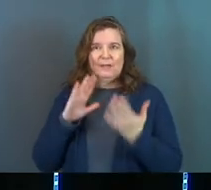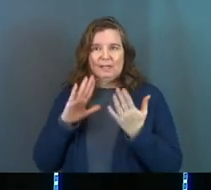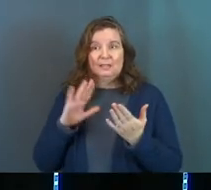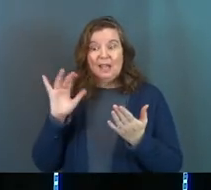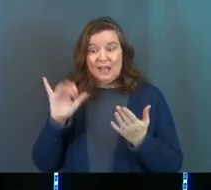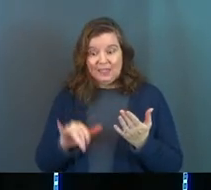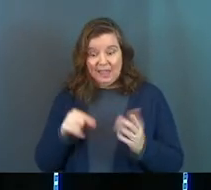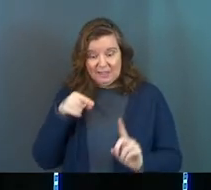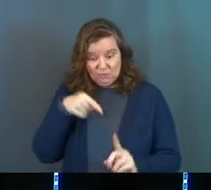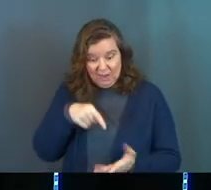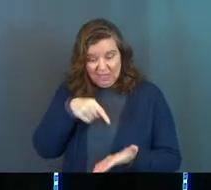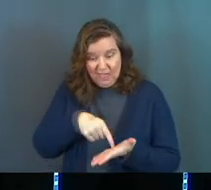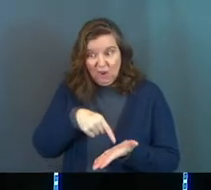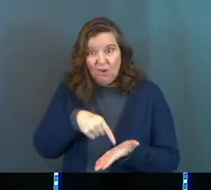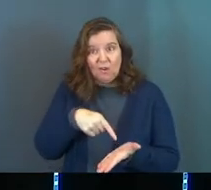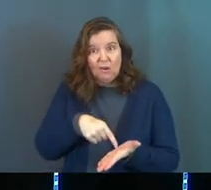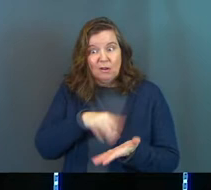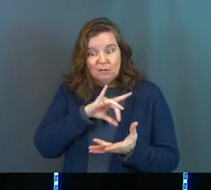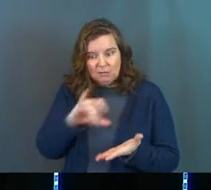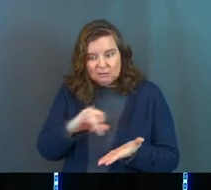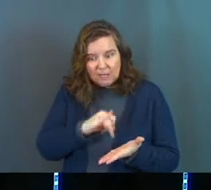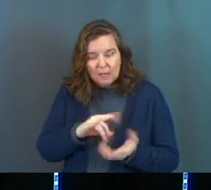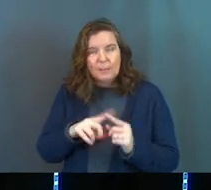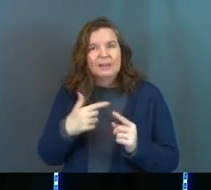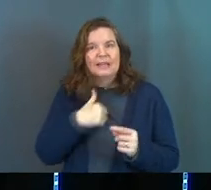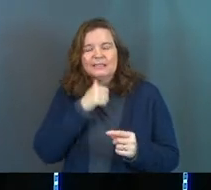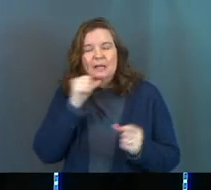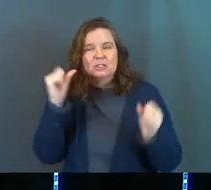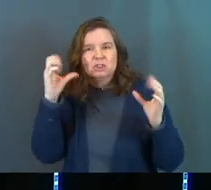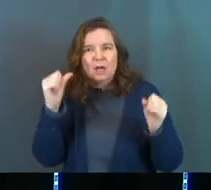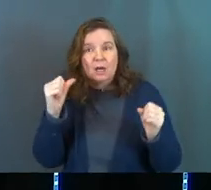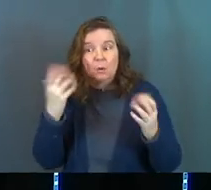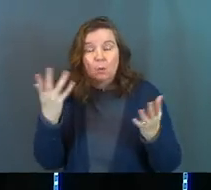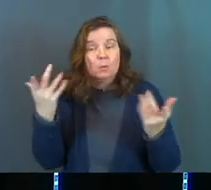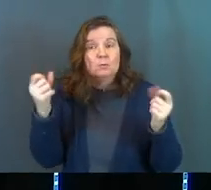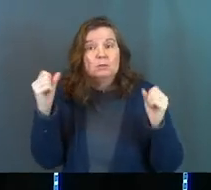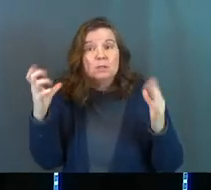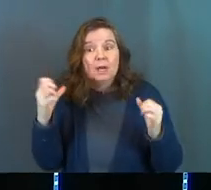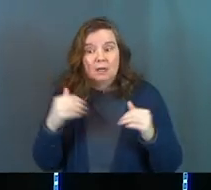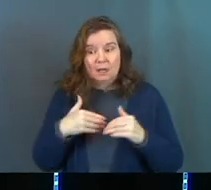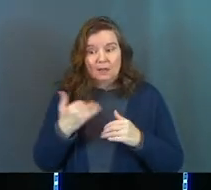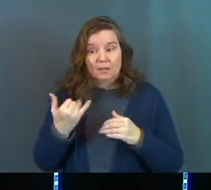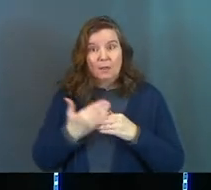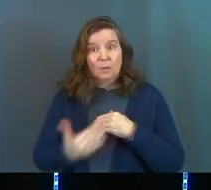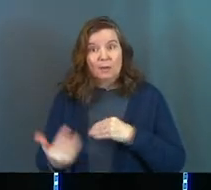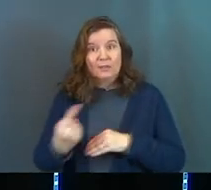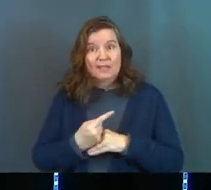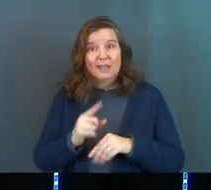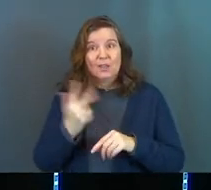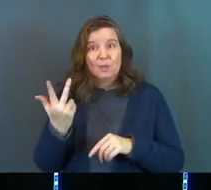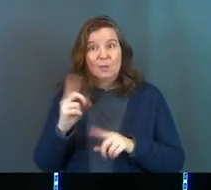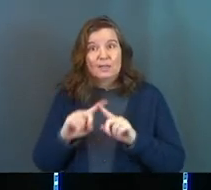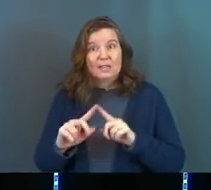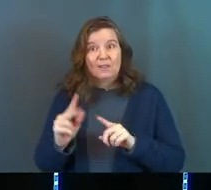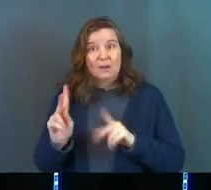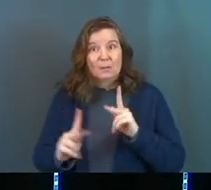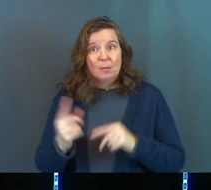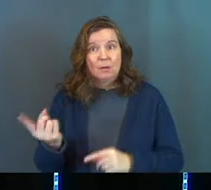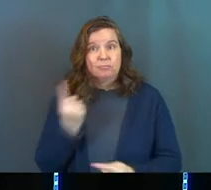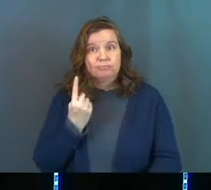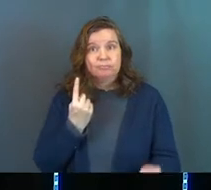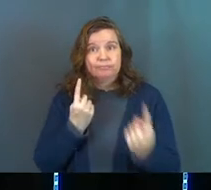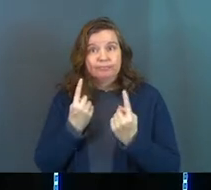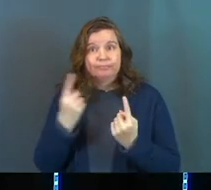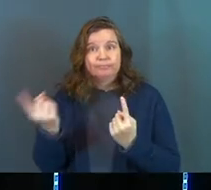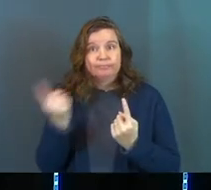facing. And that's it right there. He's like, but that's not the shocking part. The shocking part was that there was about three different people